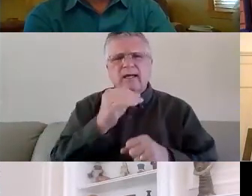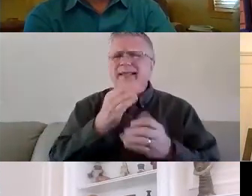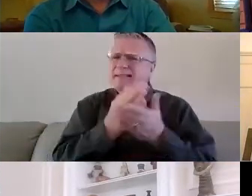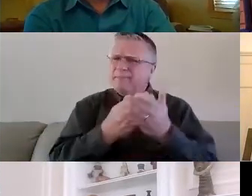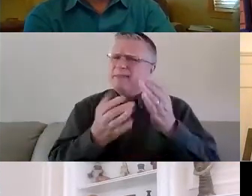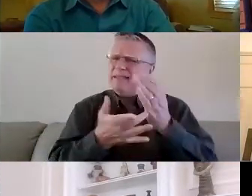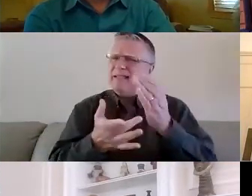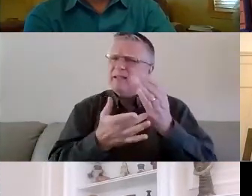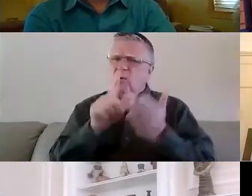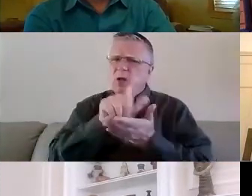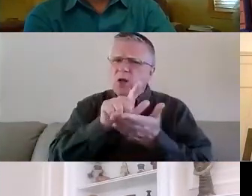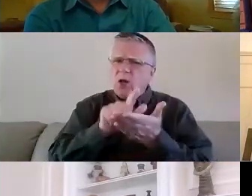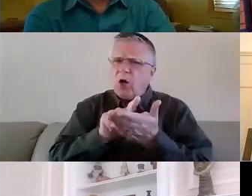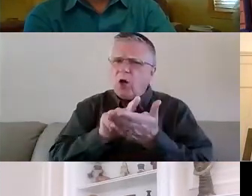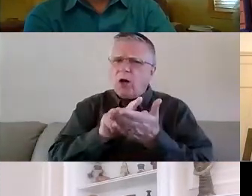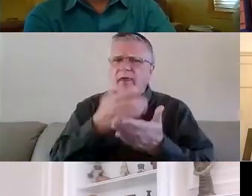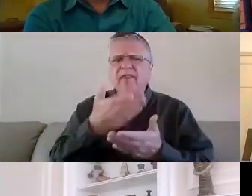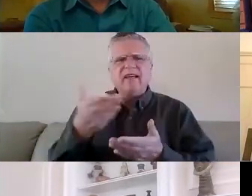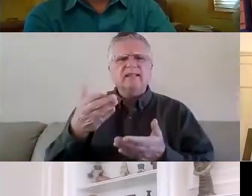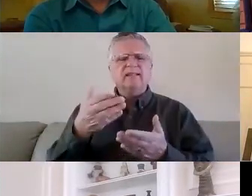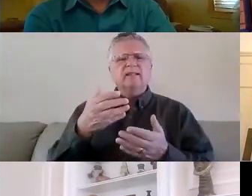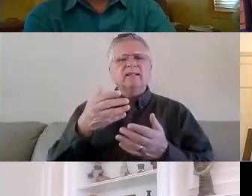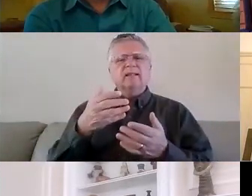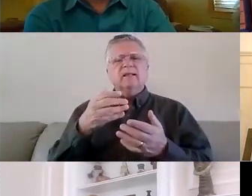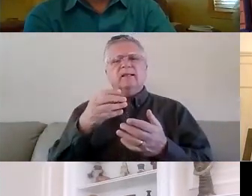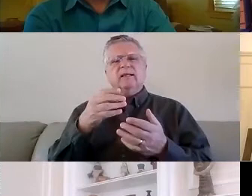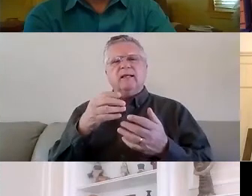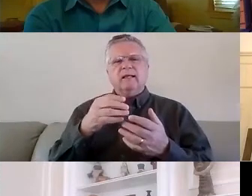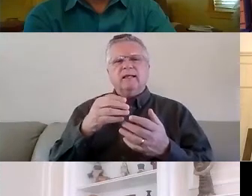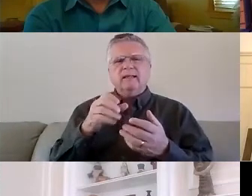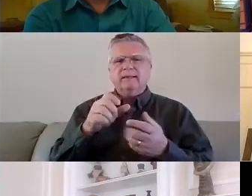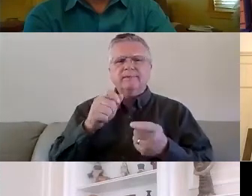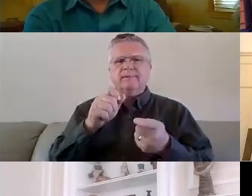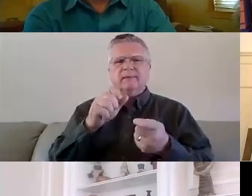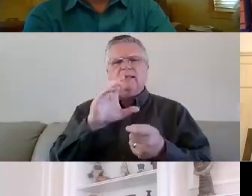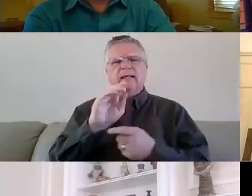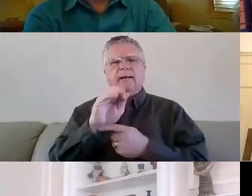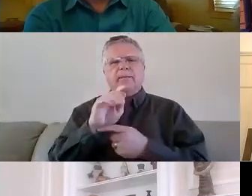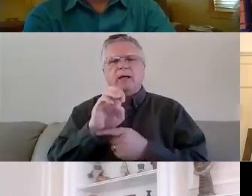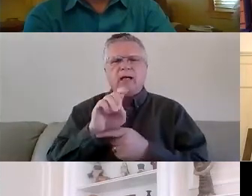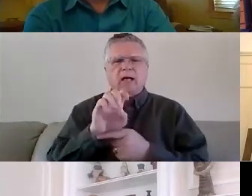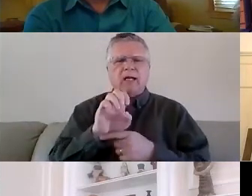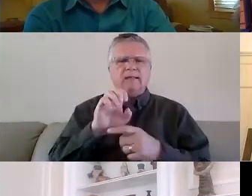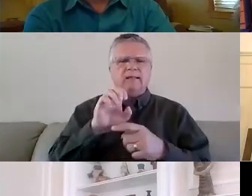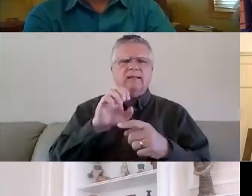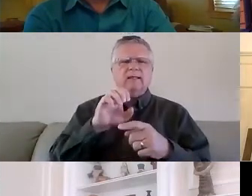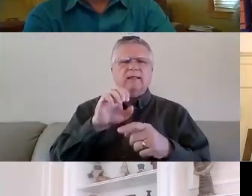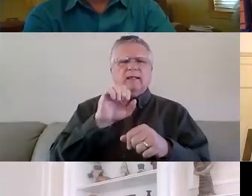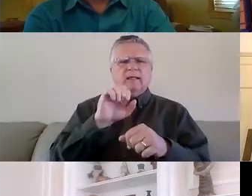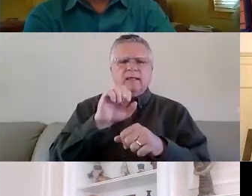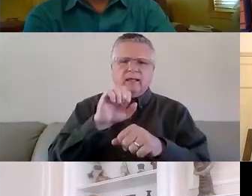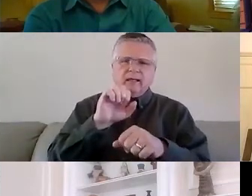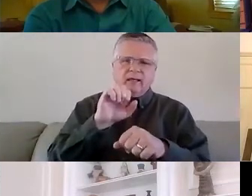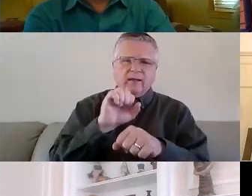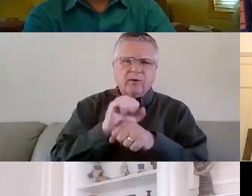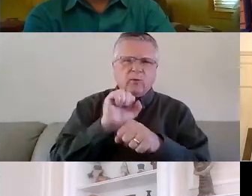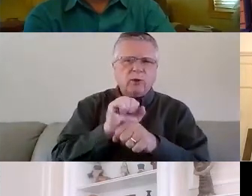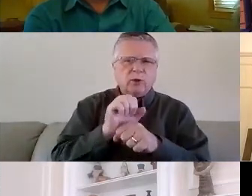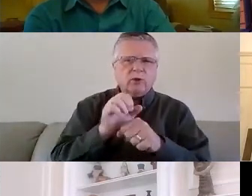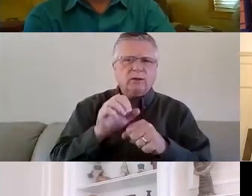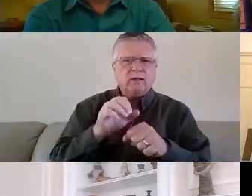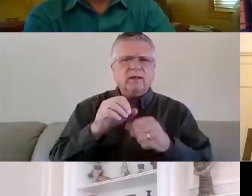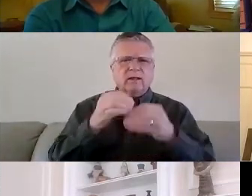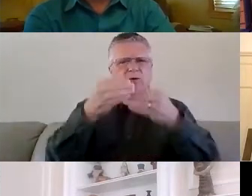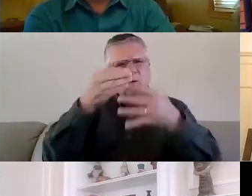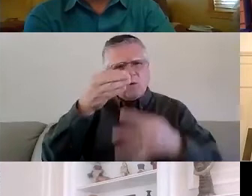law has done, like capitalizing the E in employer and employee because they're definitions. So there's a whole list of things, and I will get that and make sure